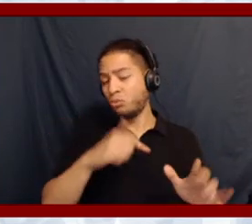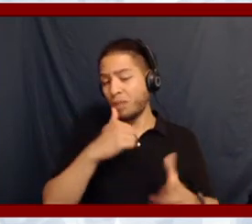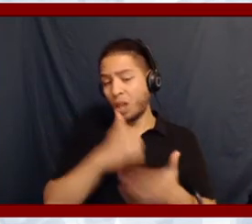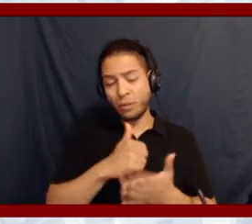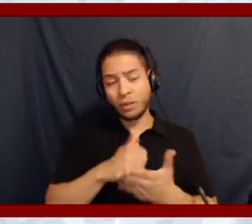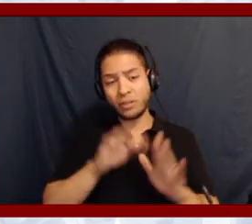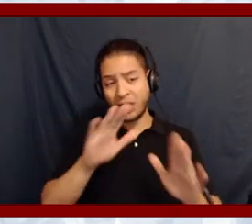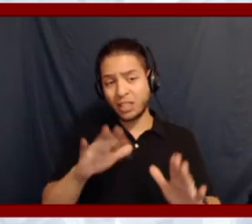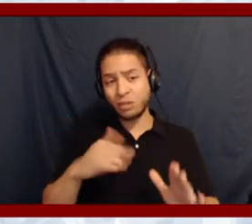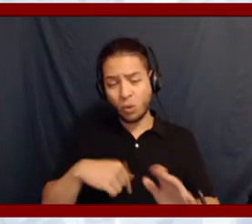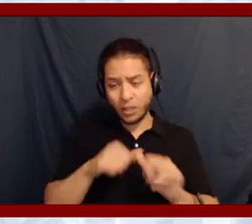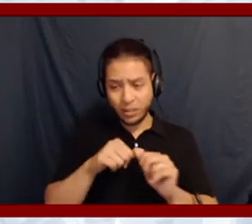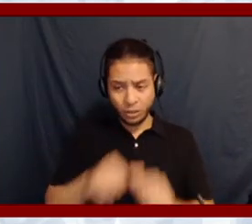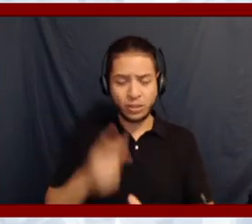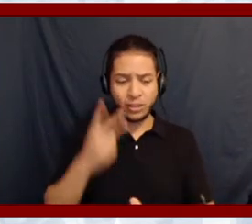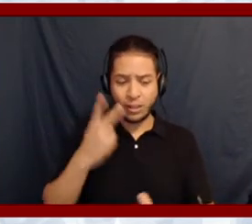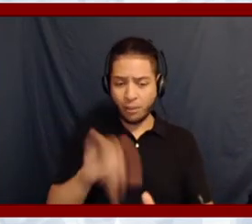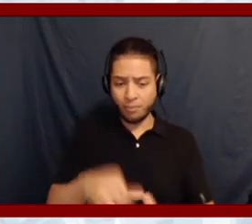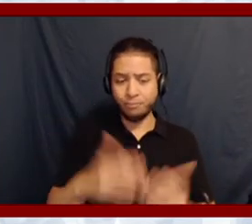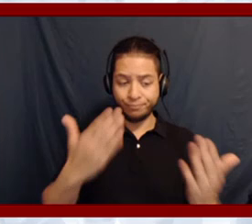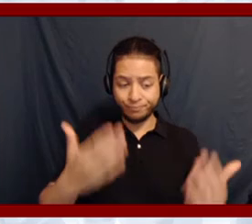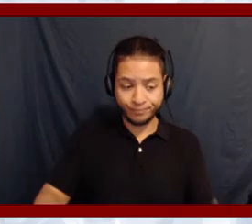that happen.